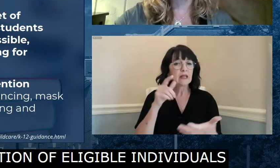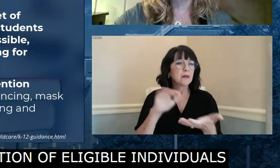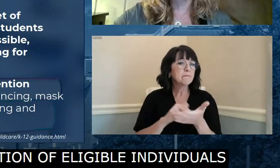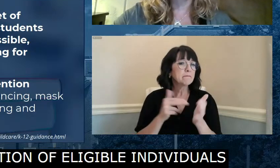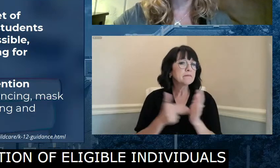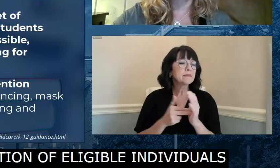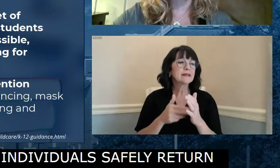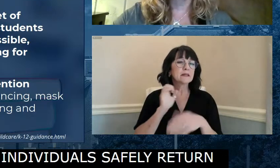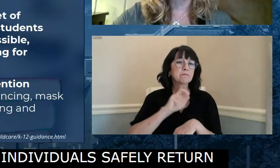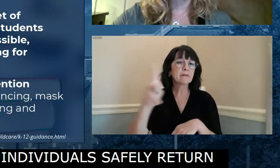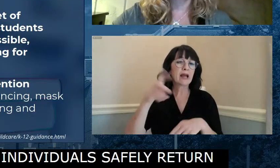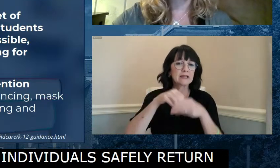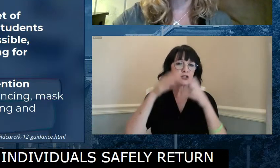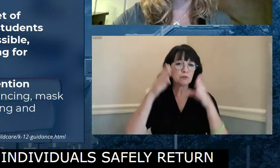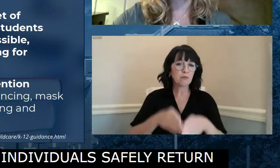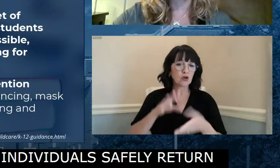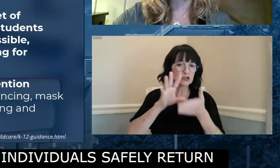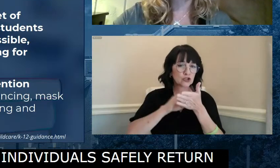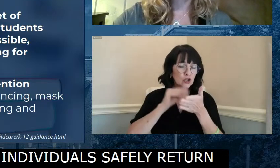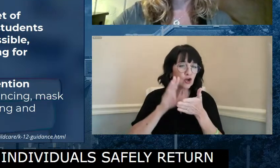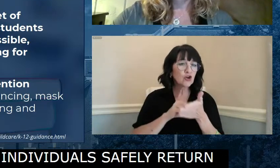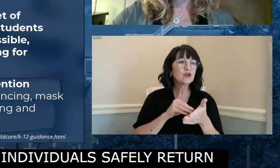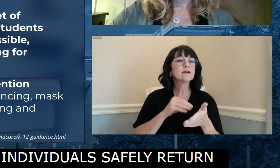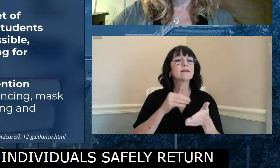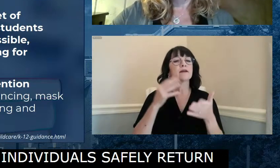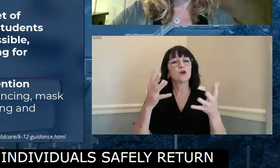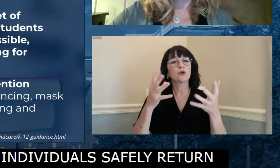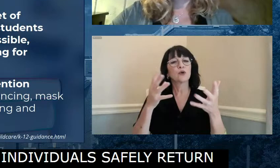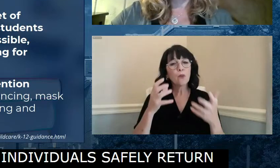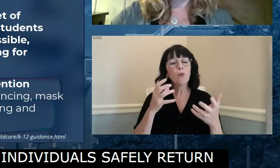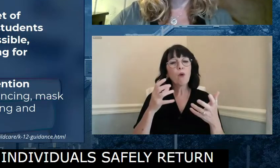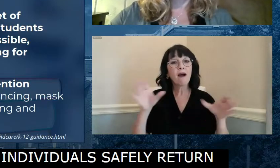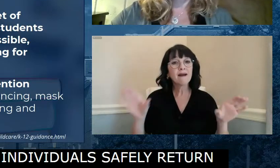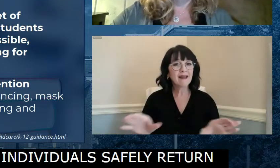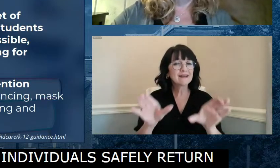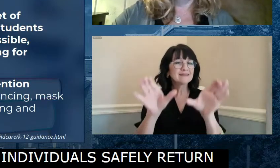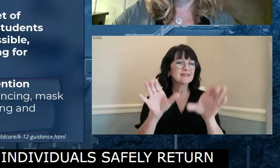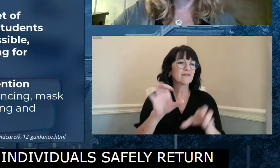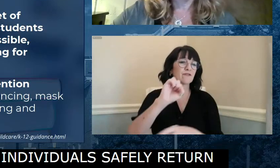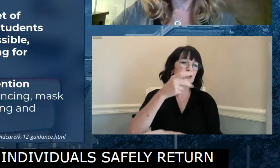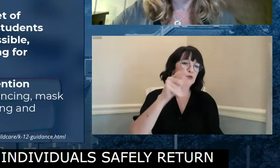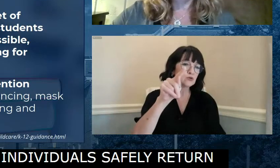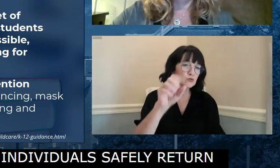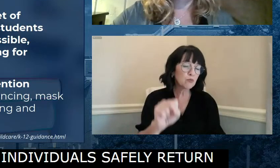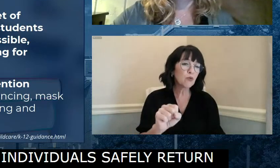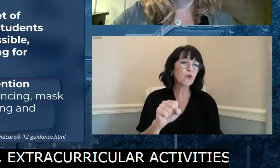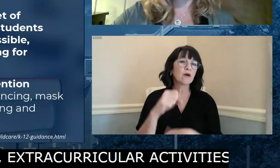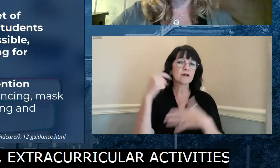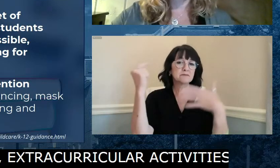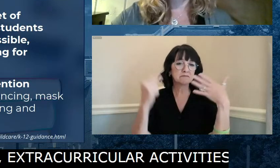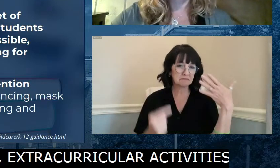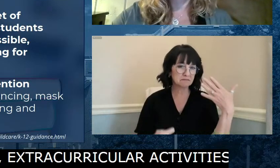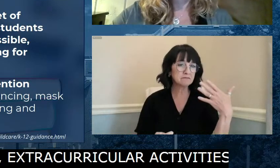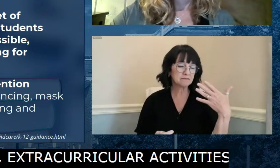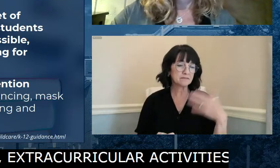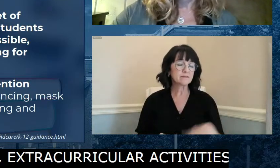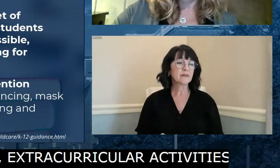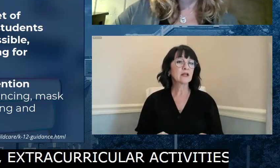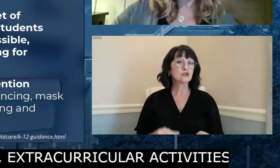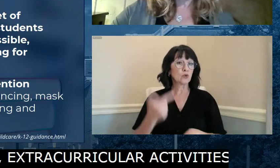extracurricular activities, including sports. So vaccination, we're going to continue to emphasize and work on